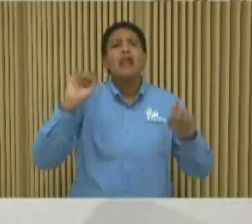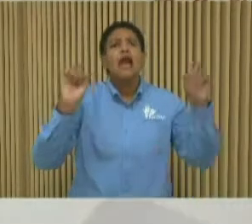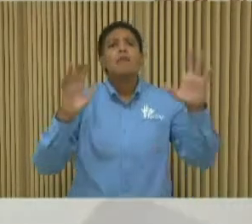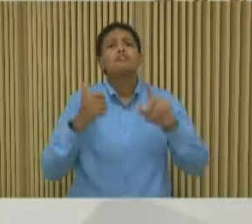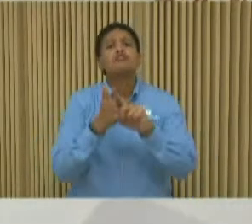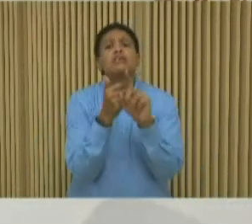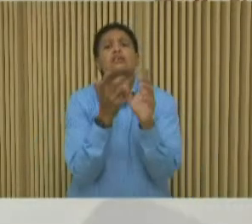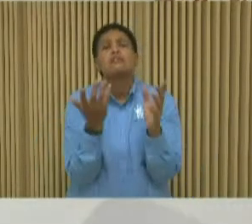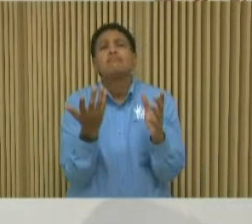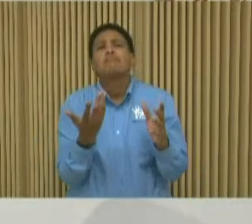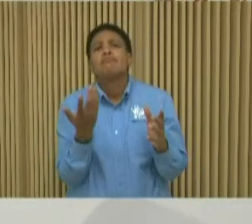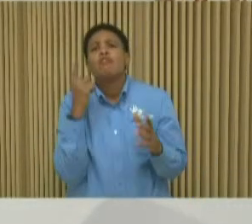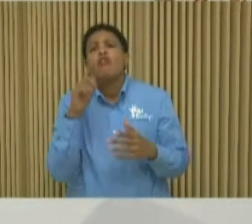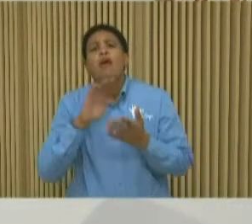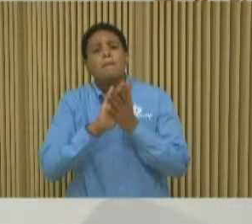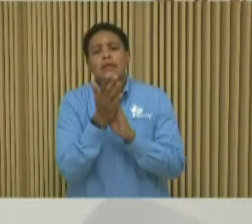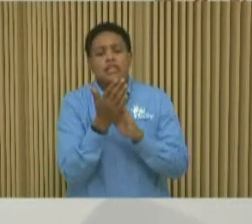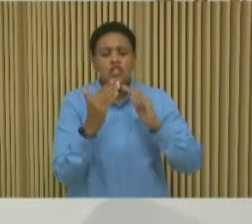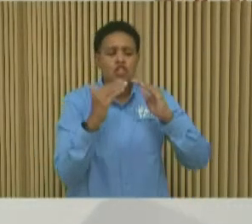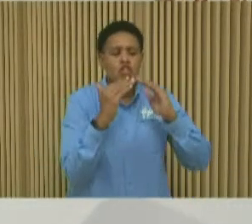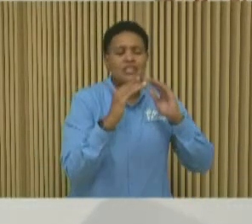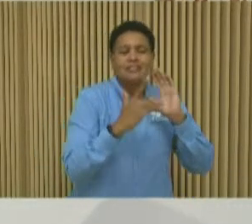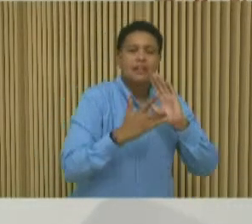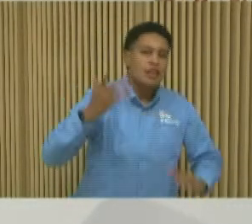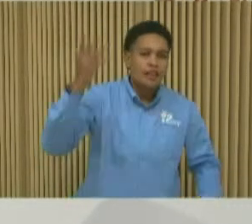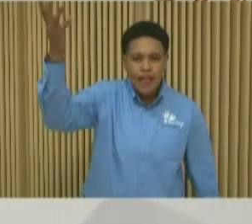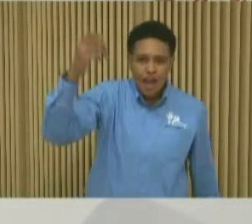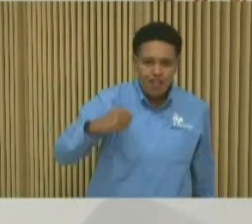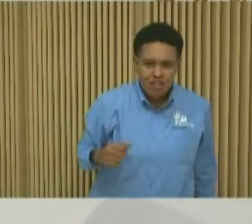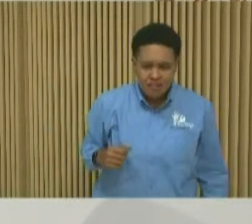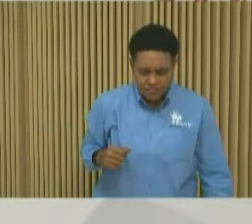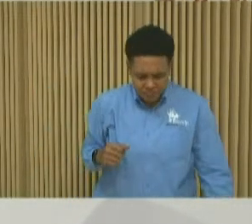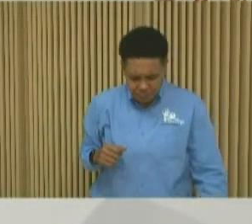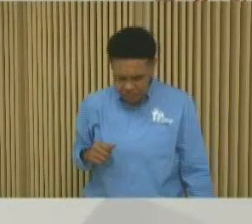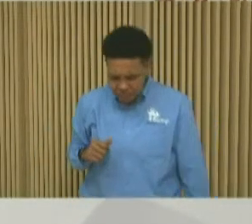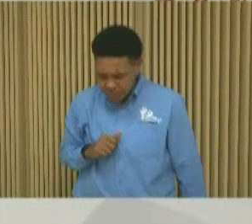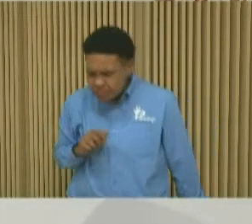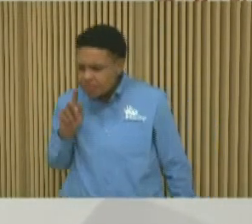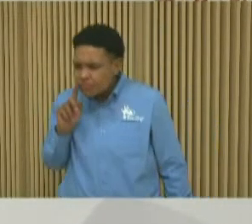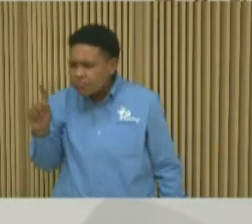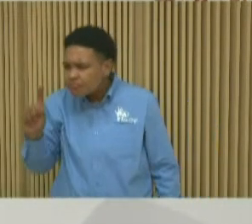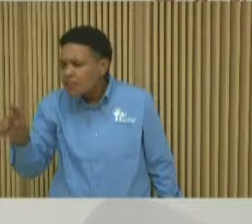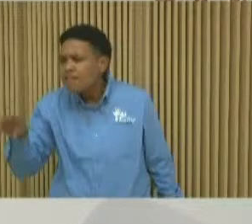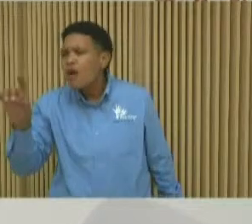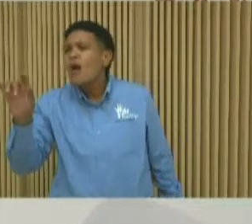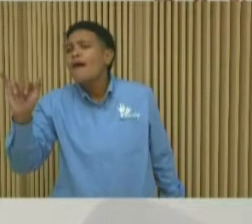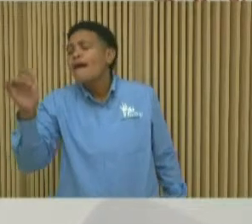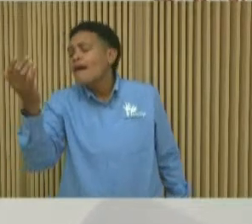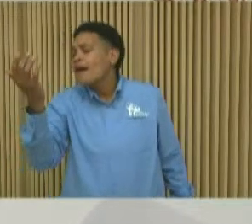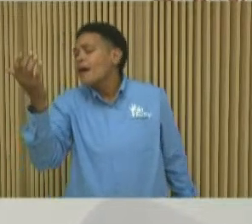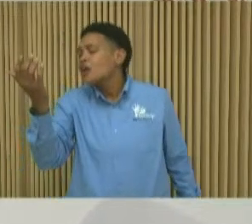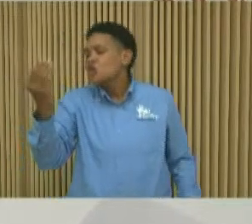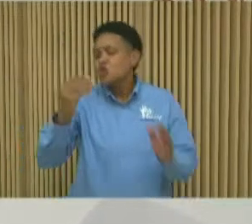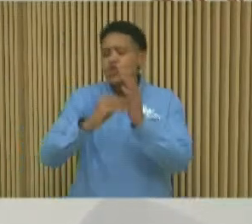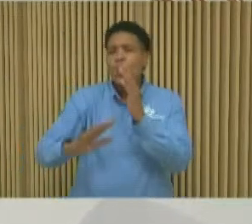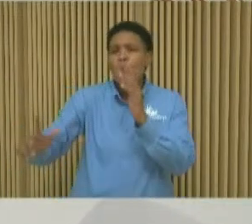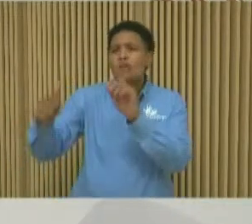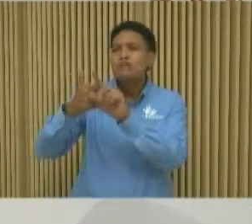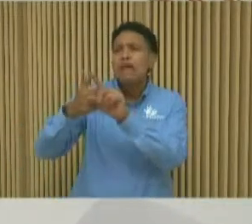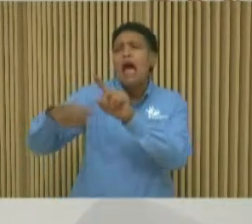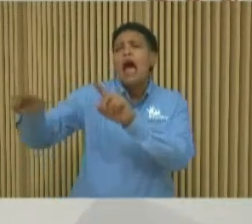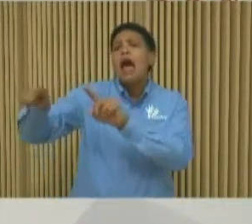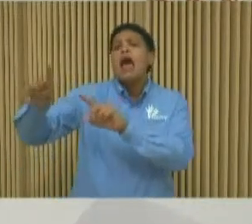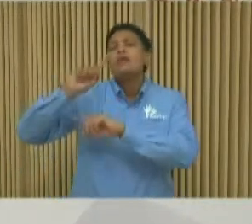administrator manager for the Peace and Justice Center there. And having found that the students were